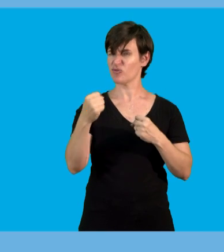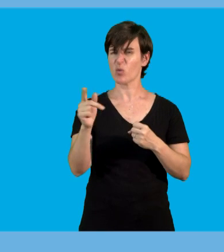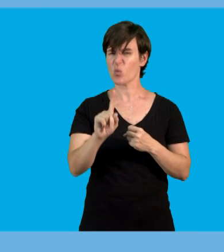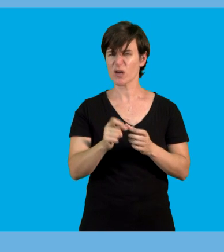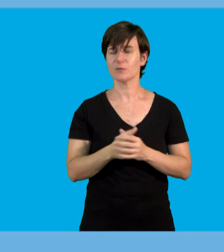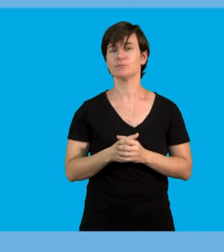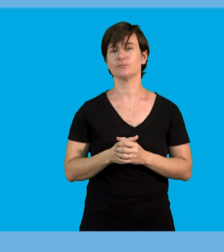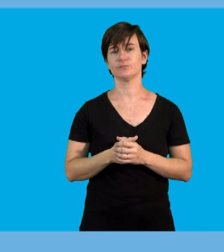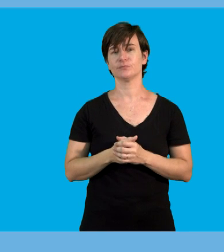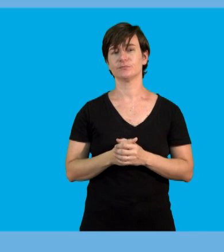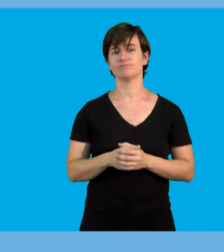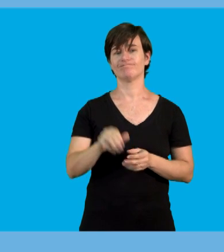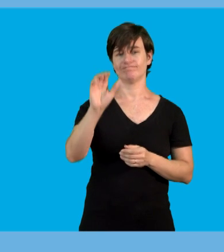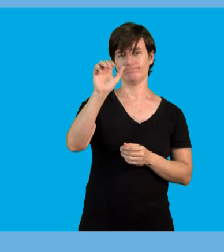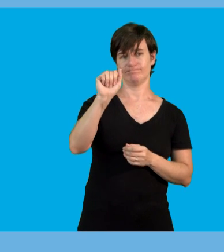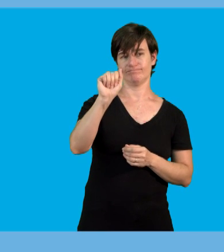is going to be